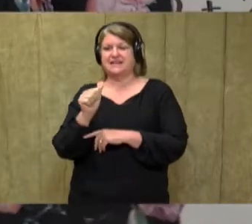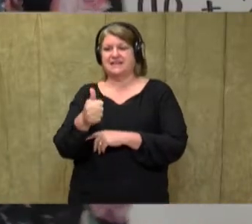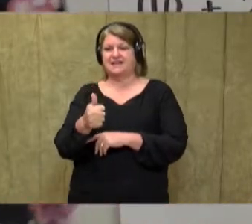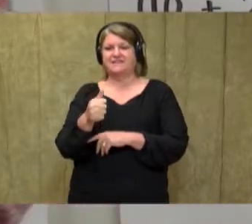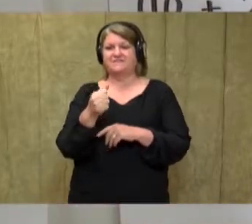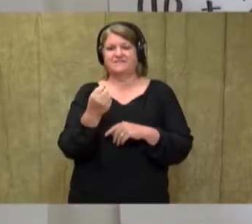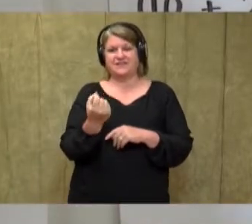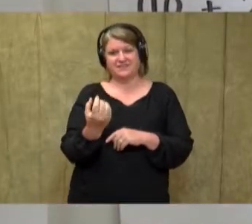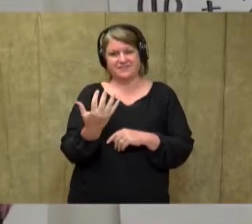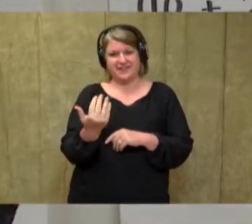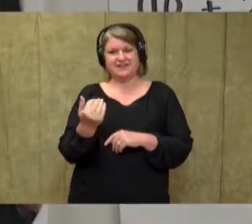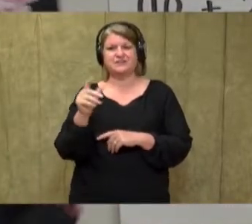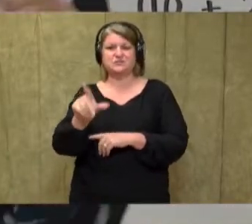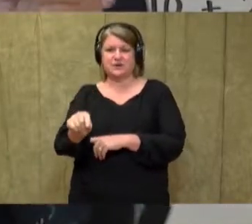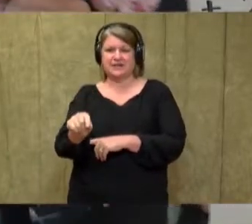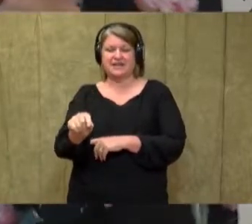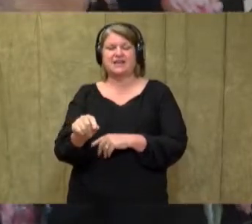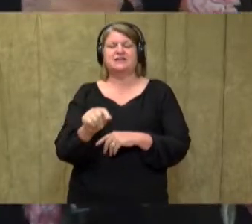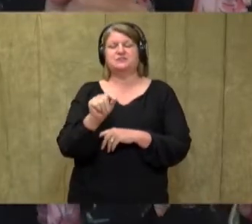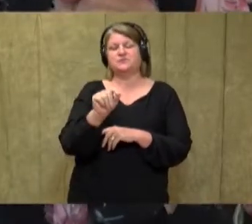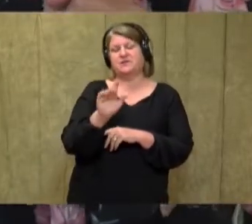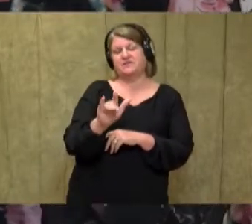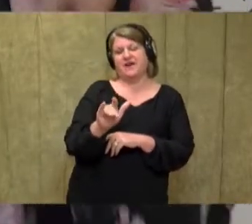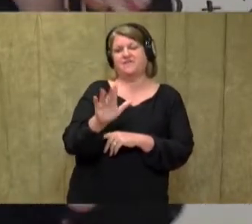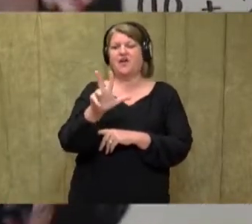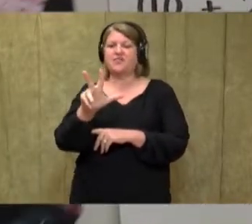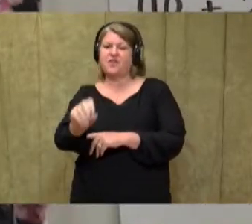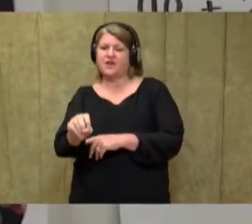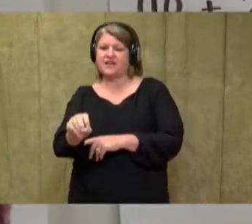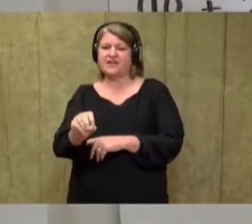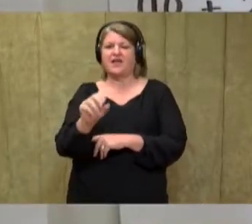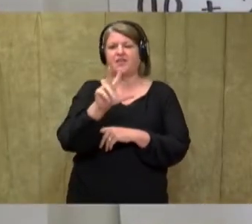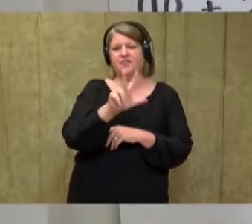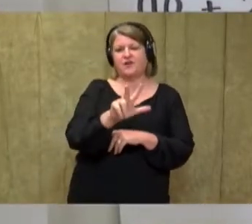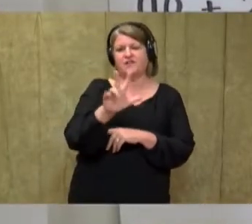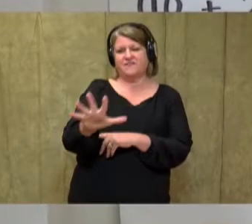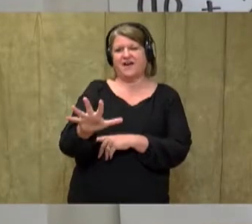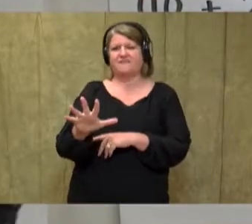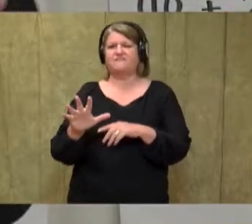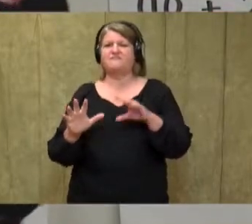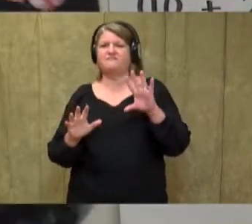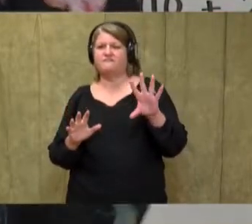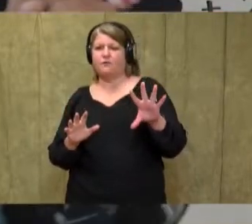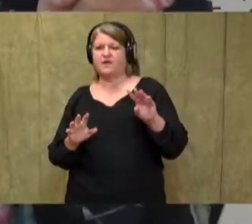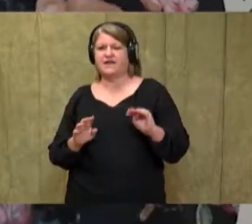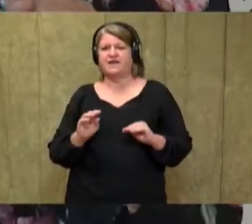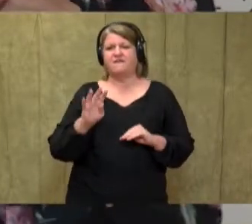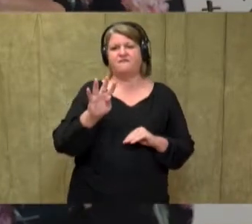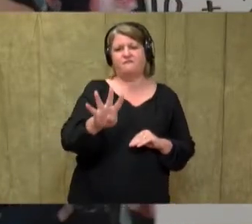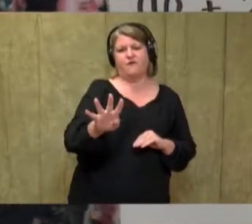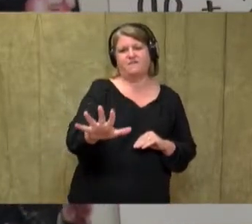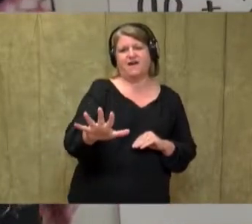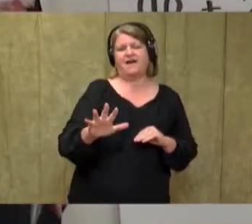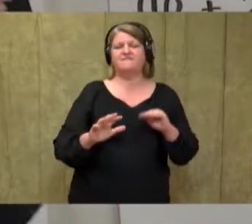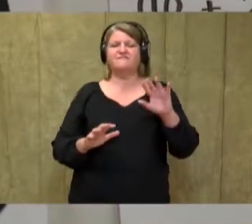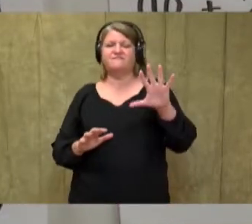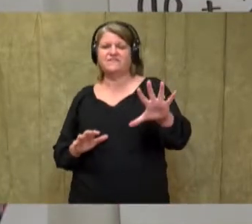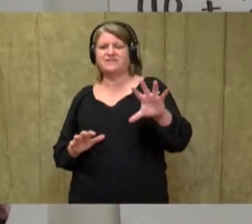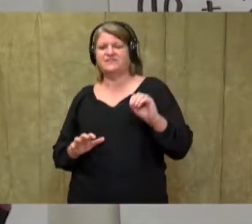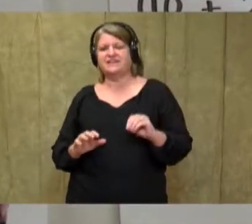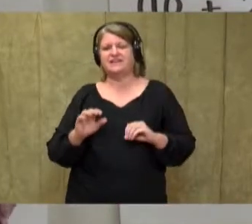10, 15, 20, 25, 30, 35, 40,